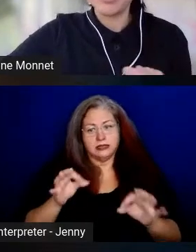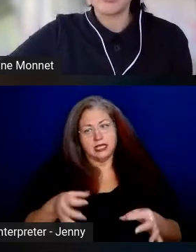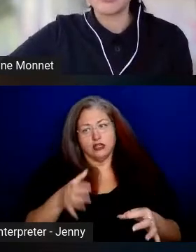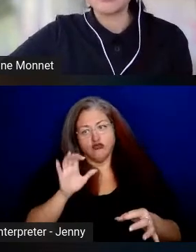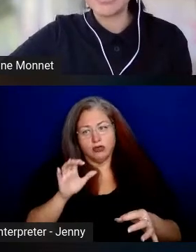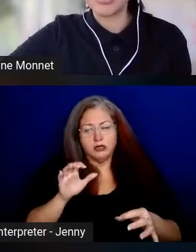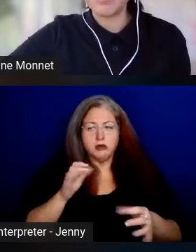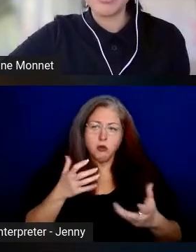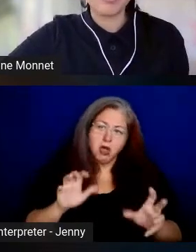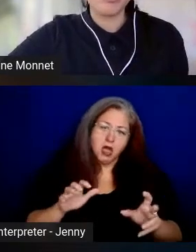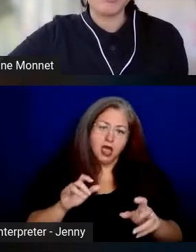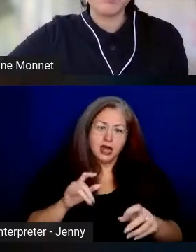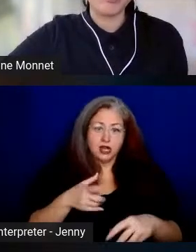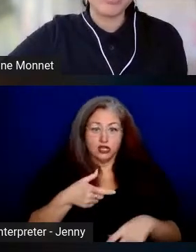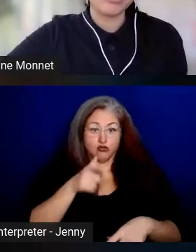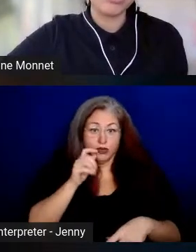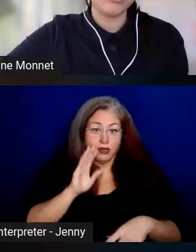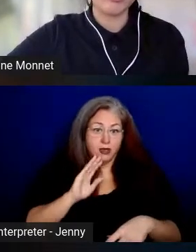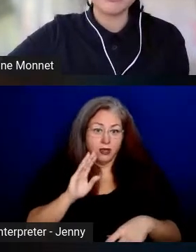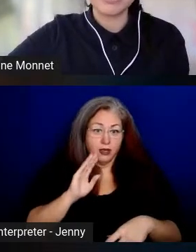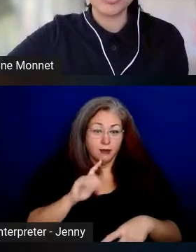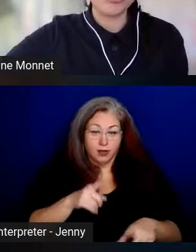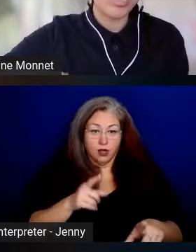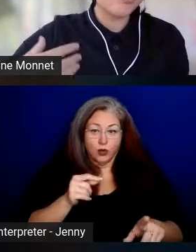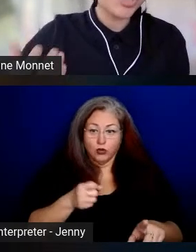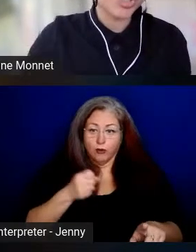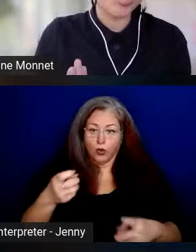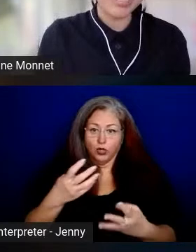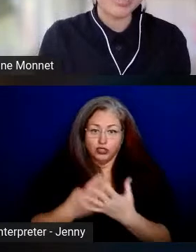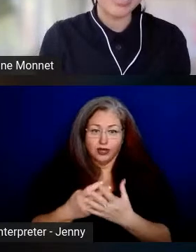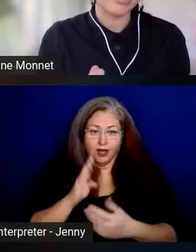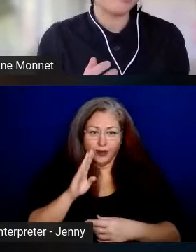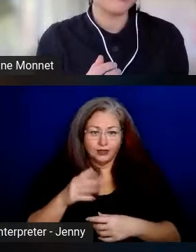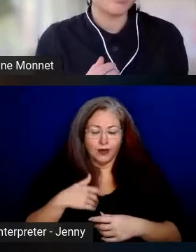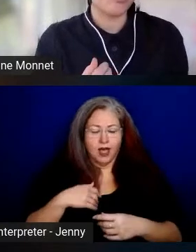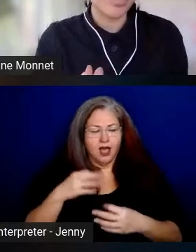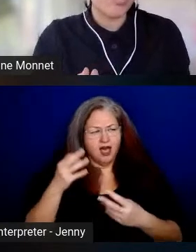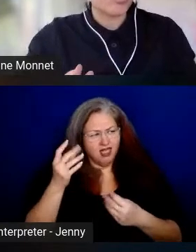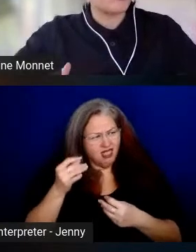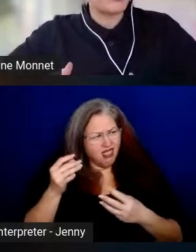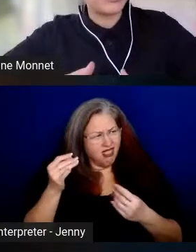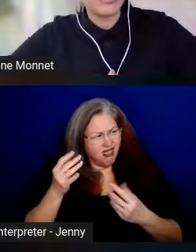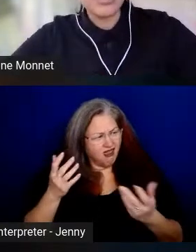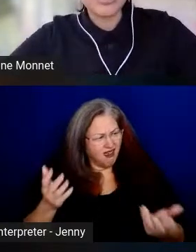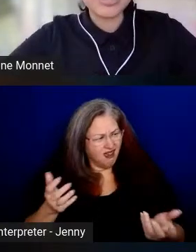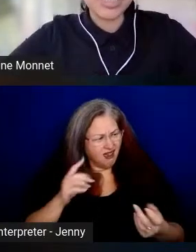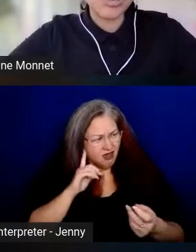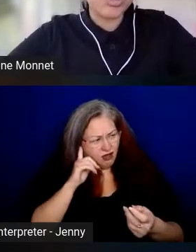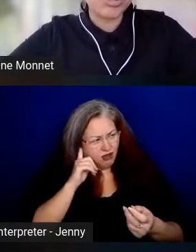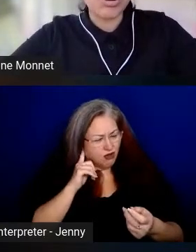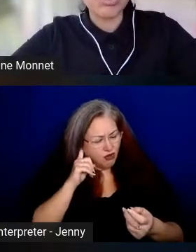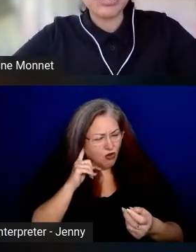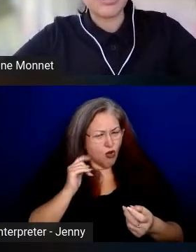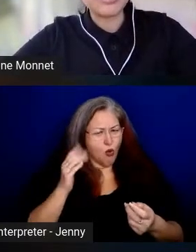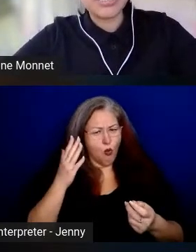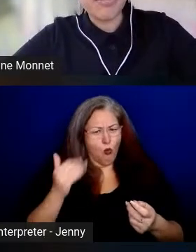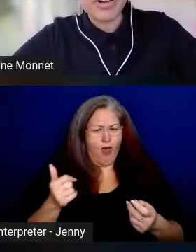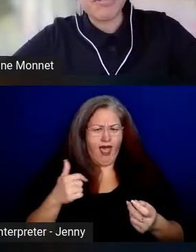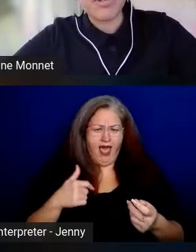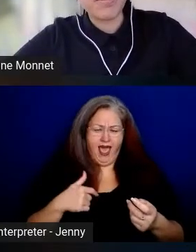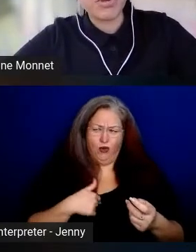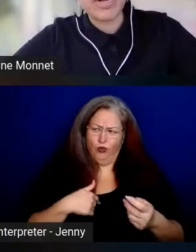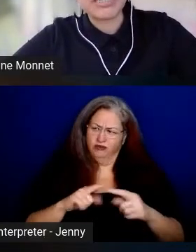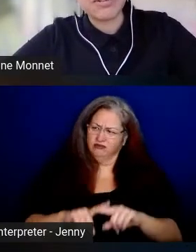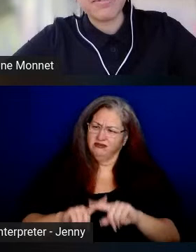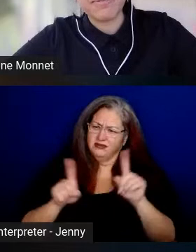would take a beer, he would be put into prison. So I was just really thinking about that. Why are we considered so